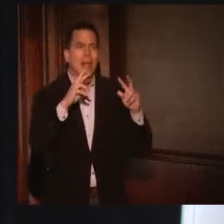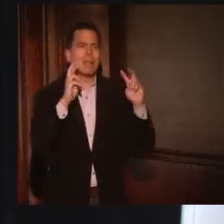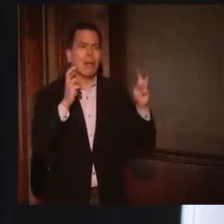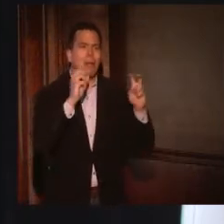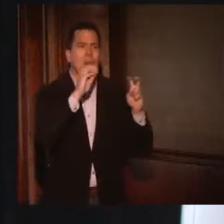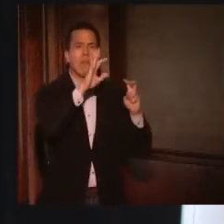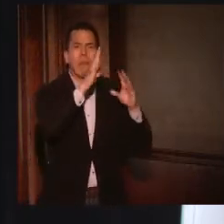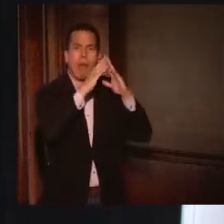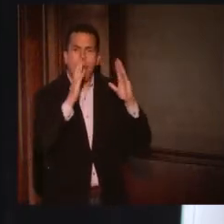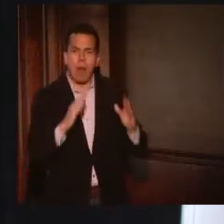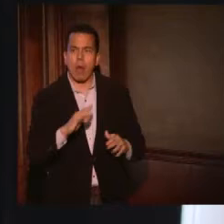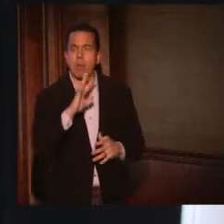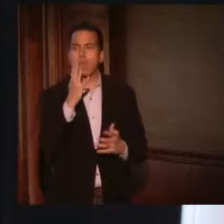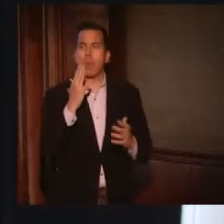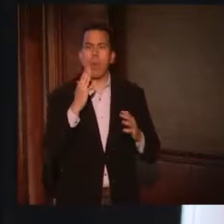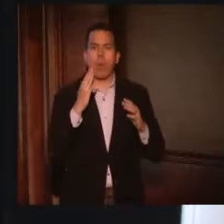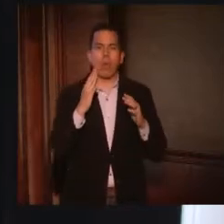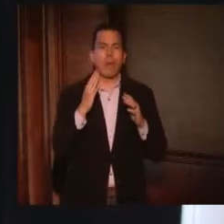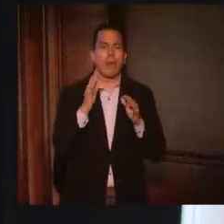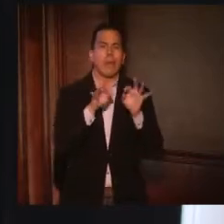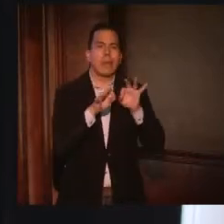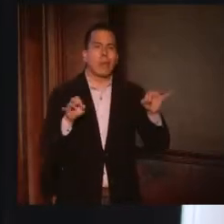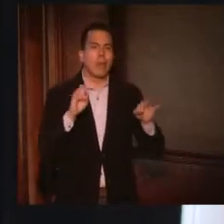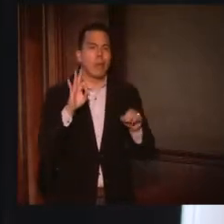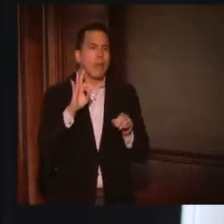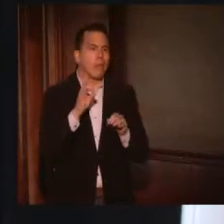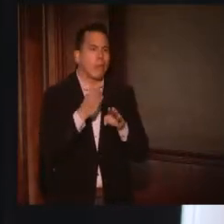about their education, their vaccinations,